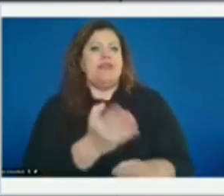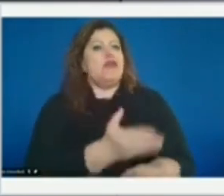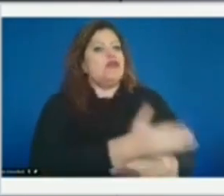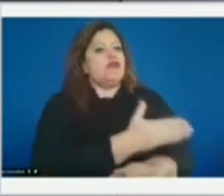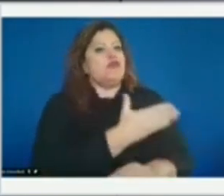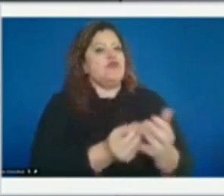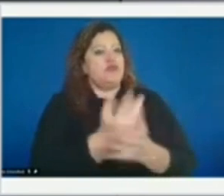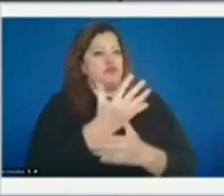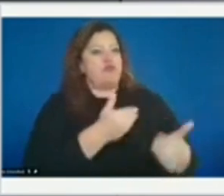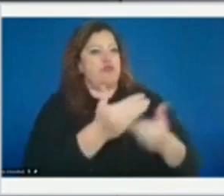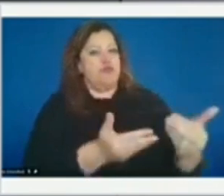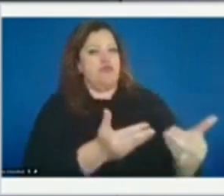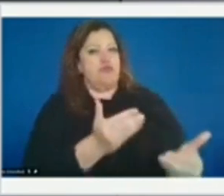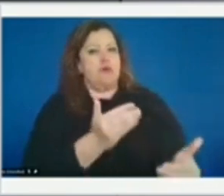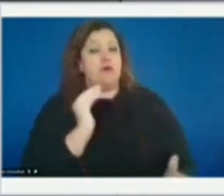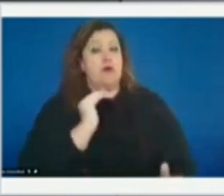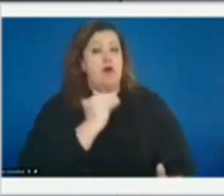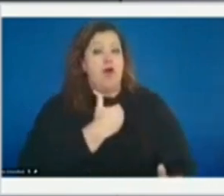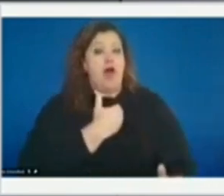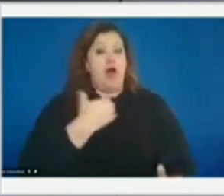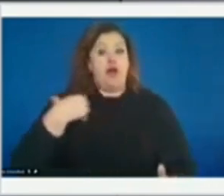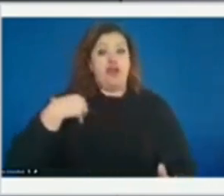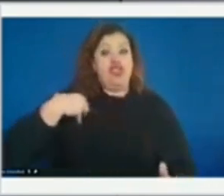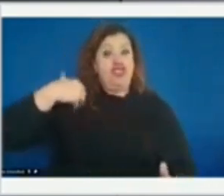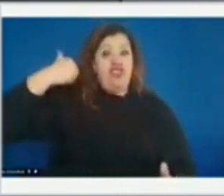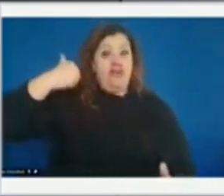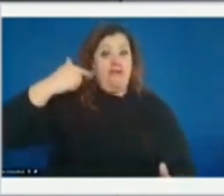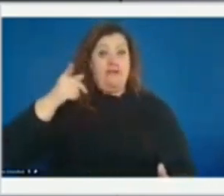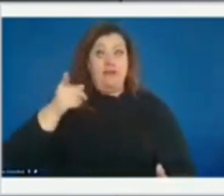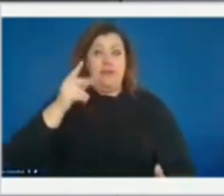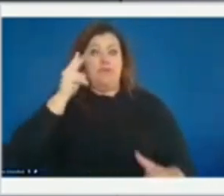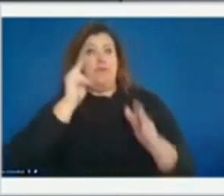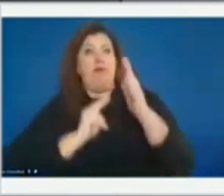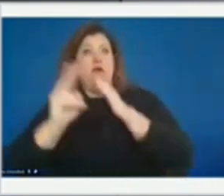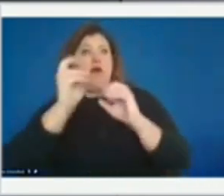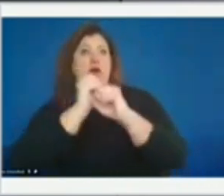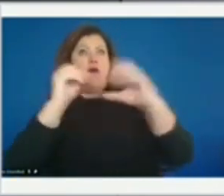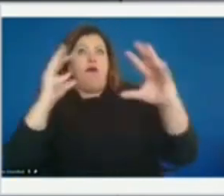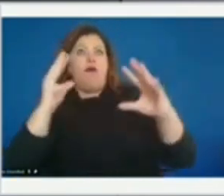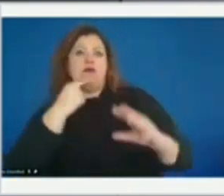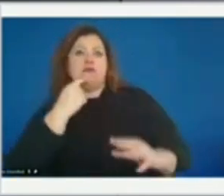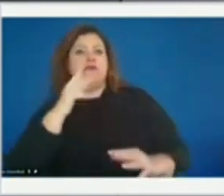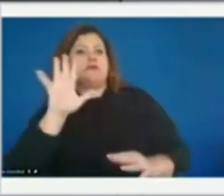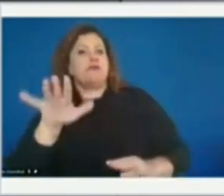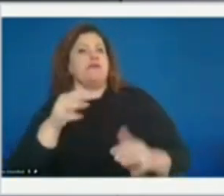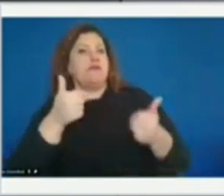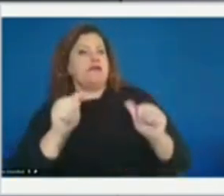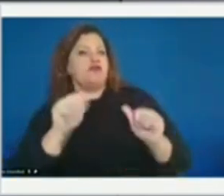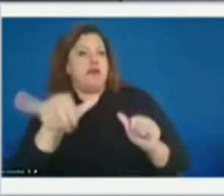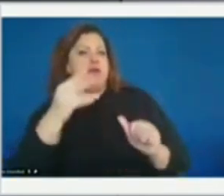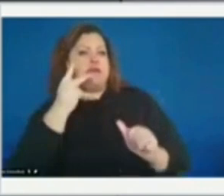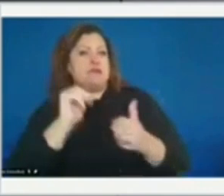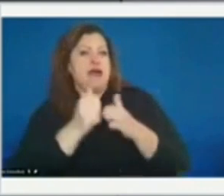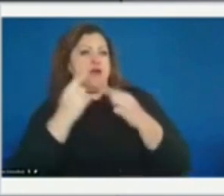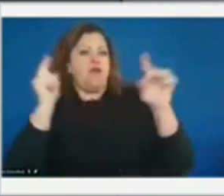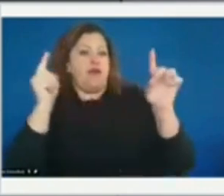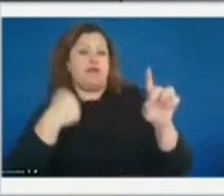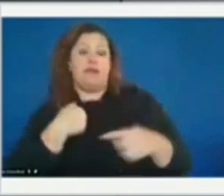chief is a visionary that says, hey, let's try that and see how it works. And I can tell you that we're off to a good